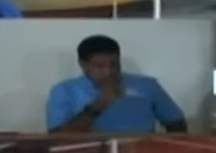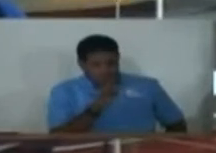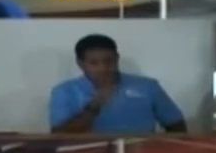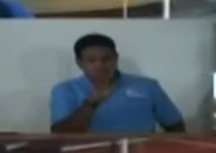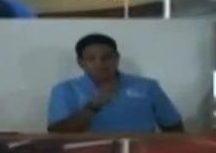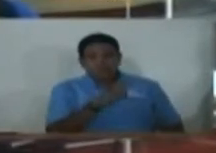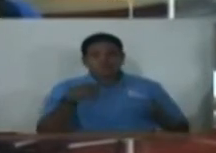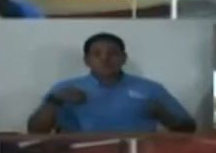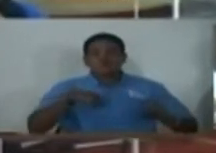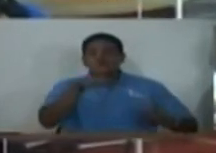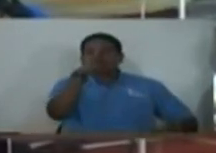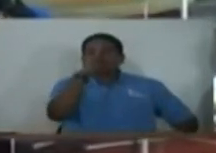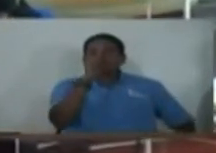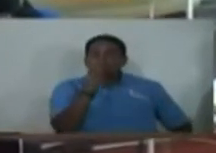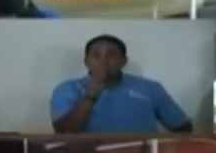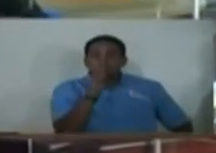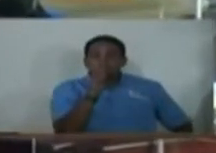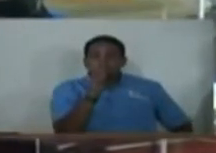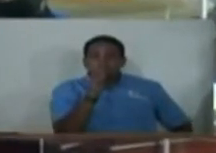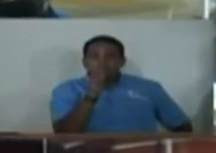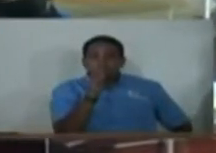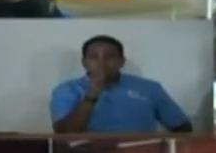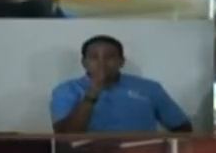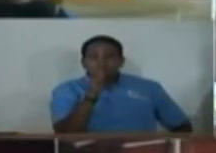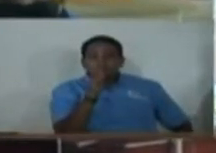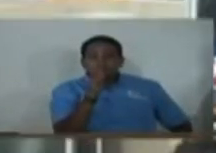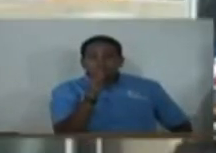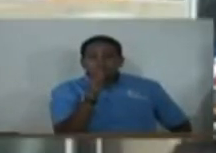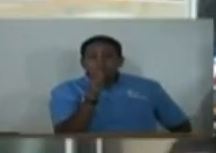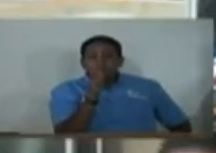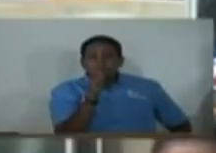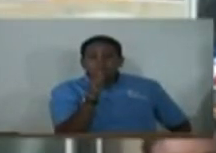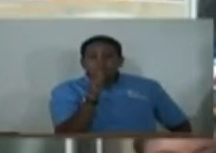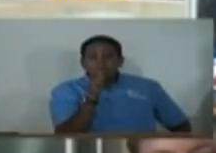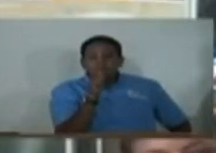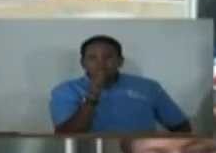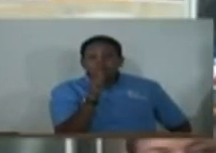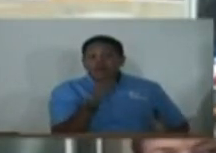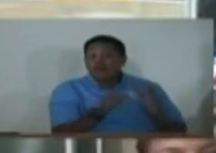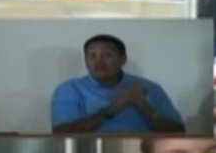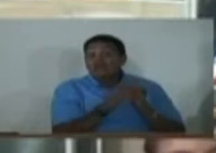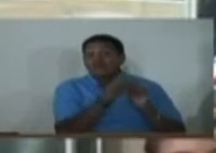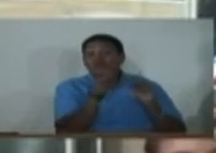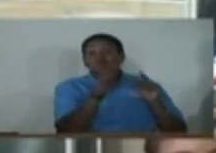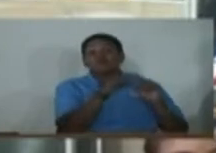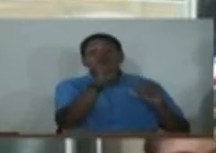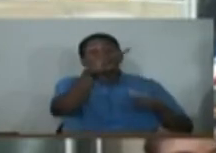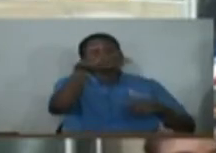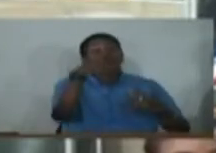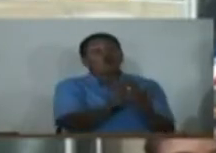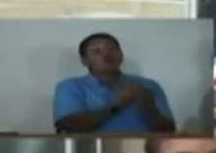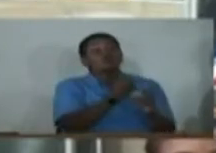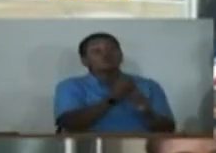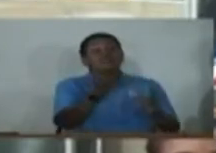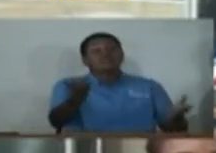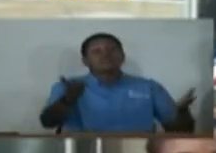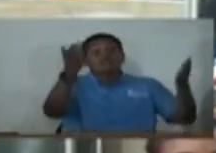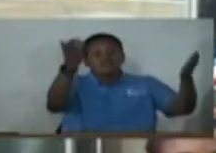We are patient. And when the opportunity presents